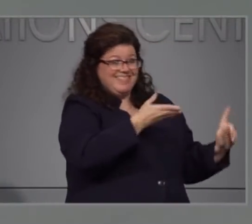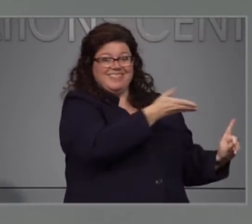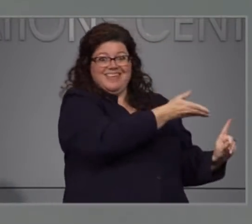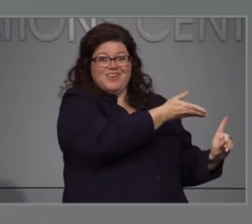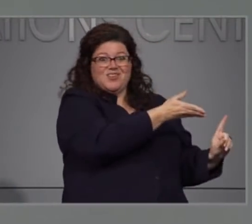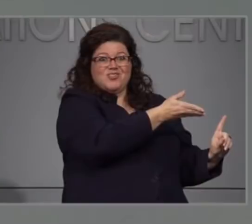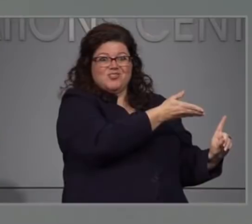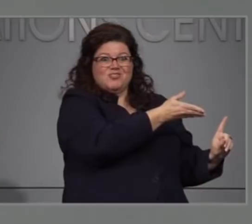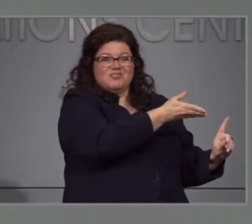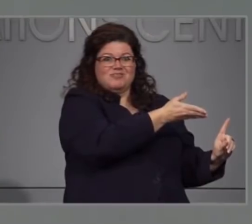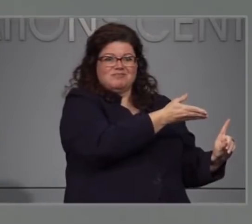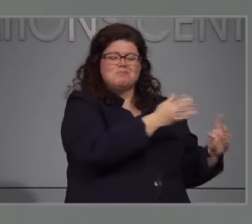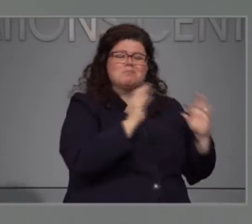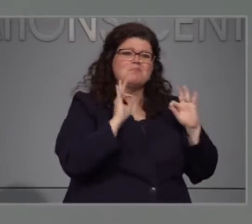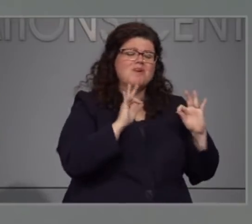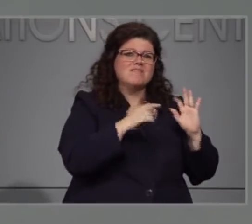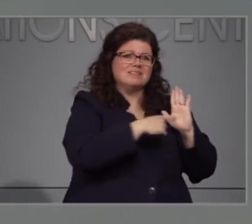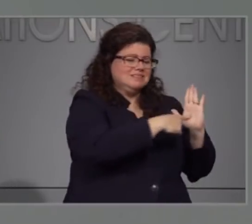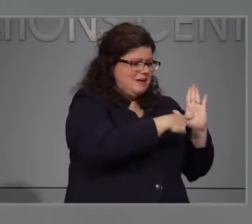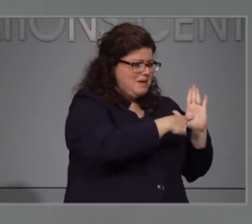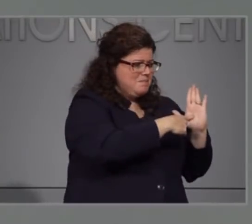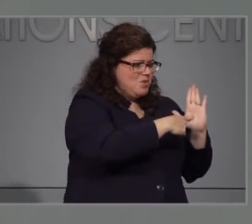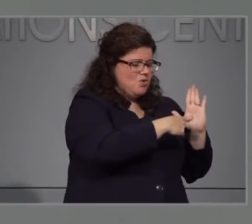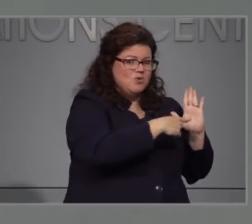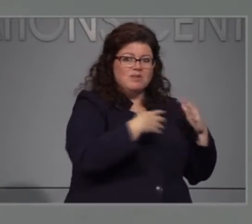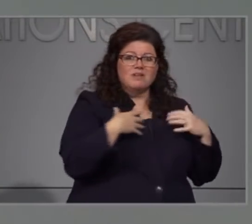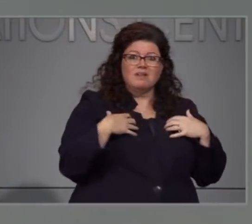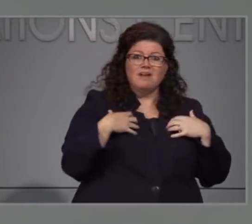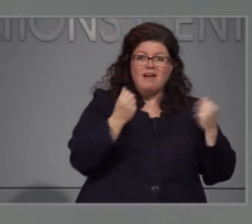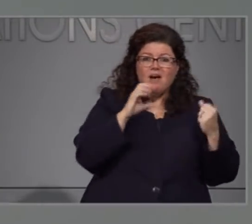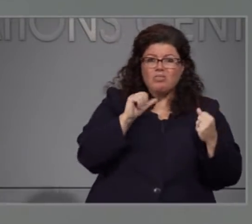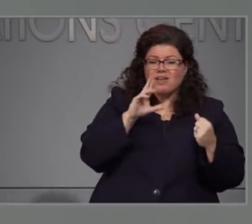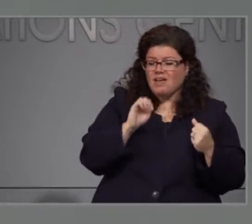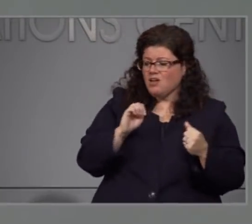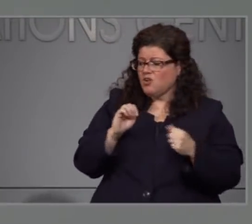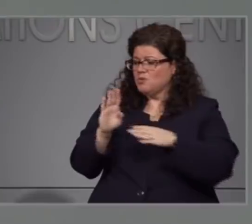example of businesses working in concert with health professionals and how we can get